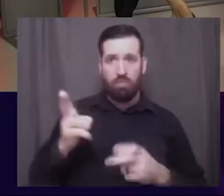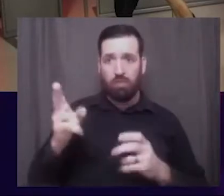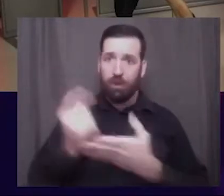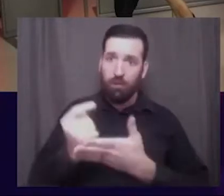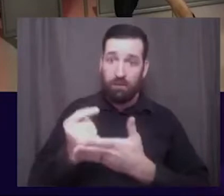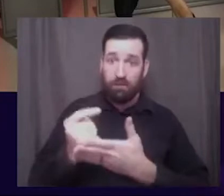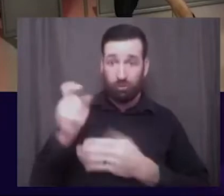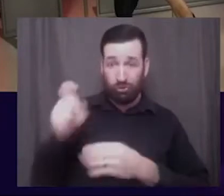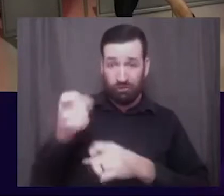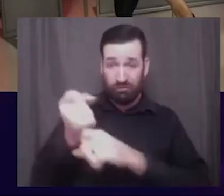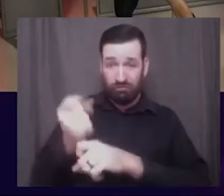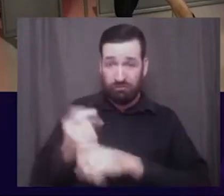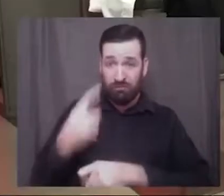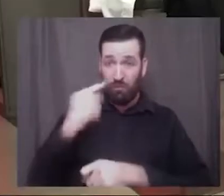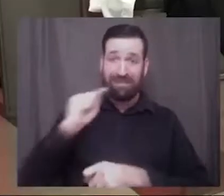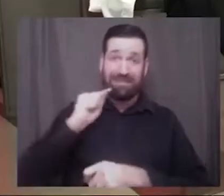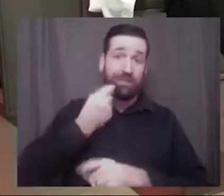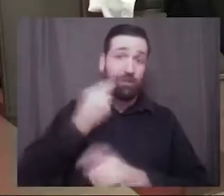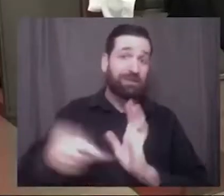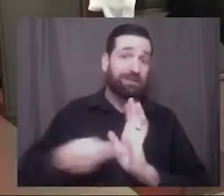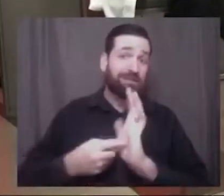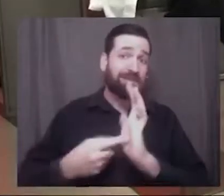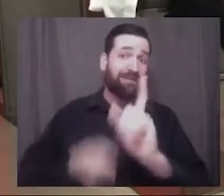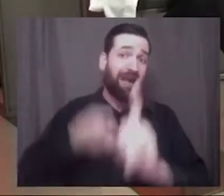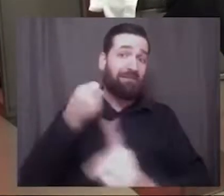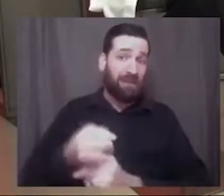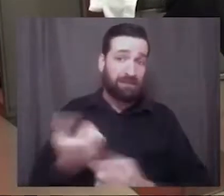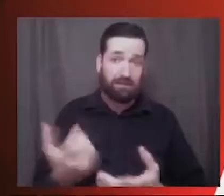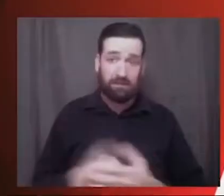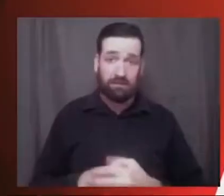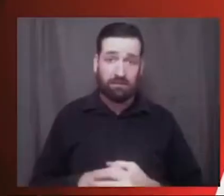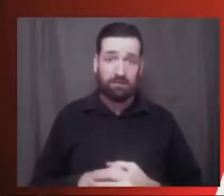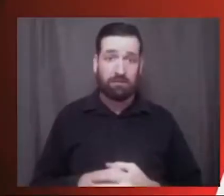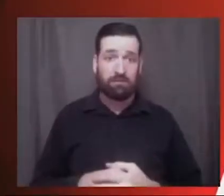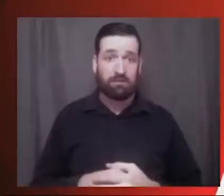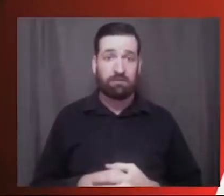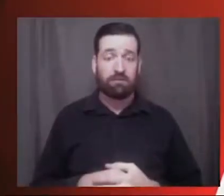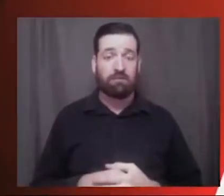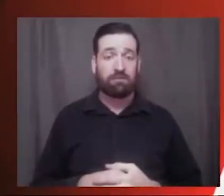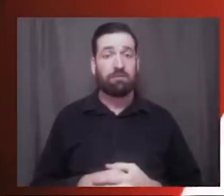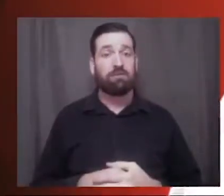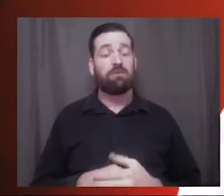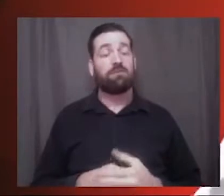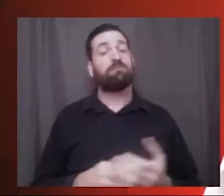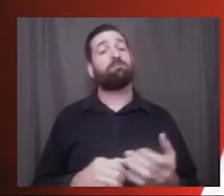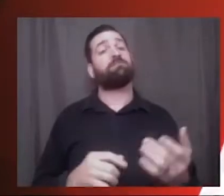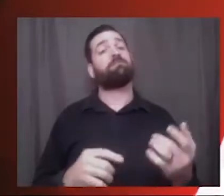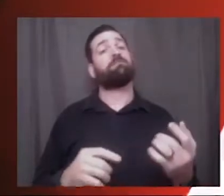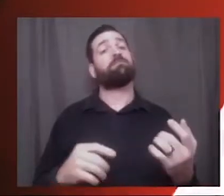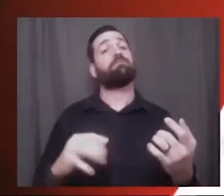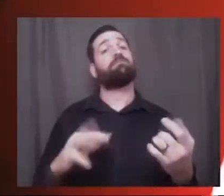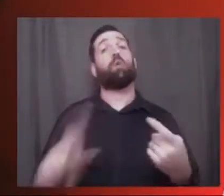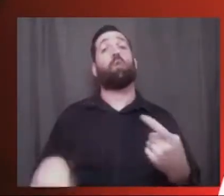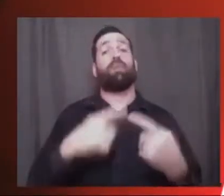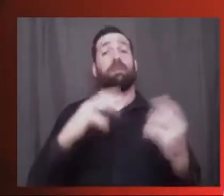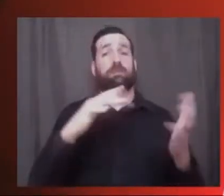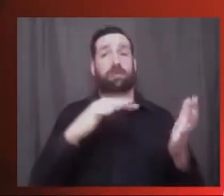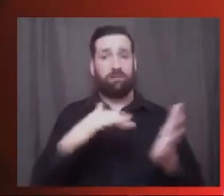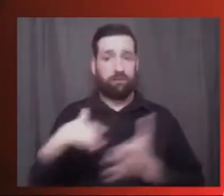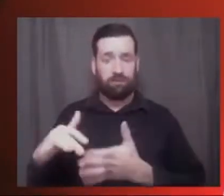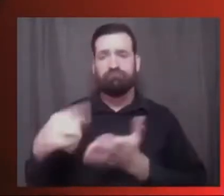of a serious side effect? Dr. Reddy. Okay, so I think when they did the studies, they talked about hormone